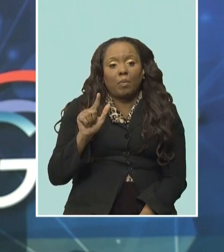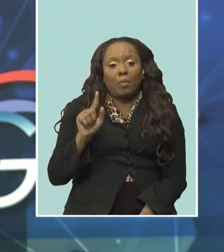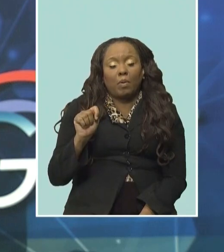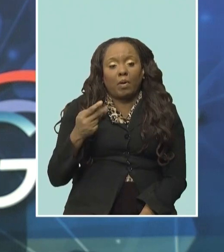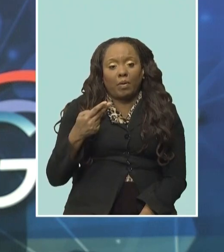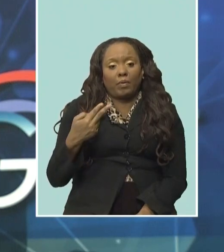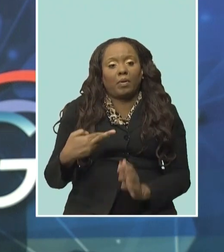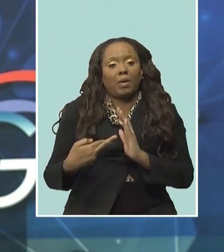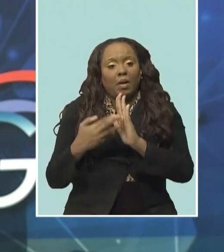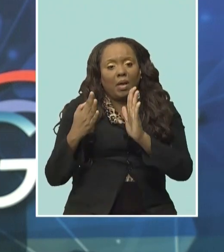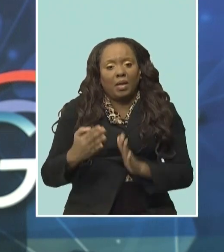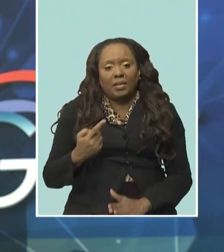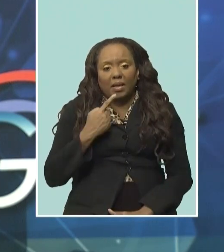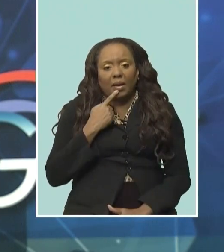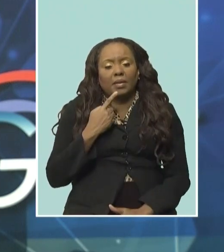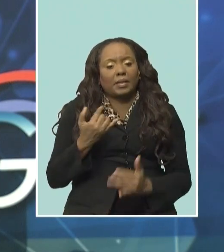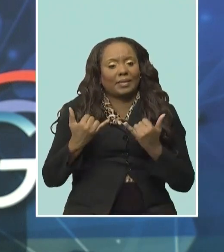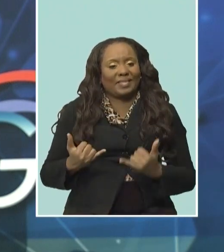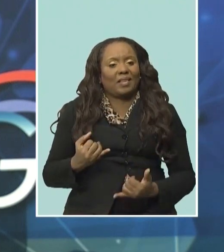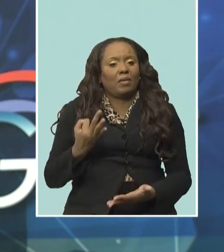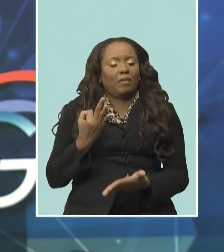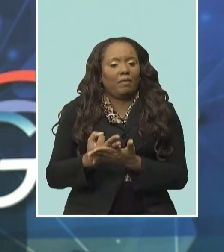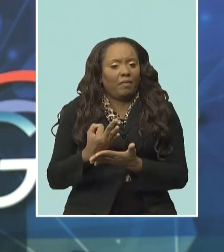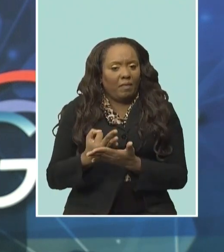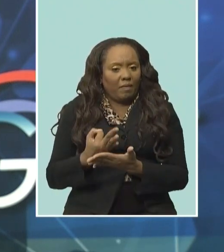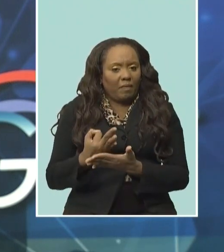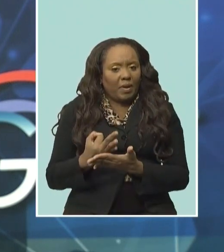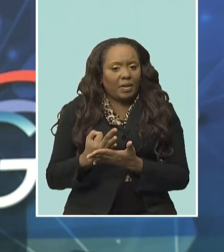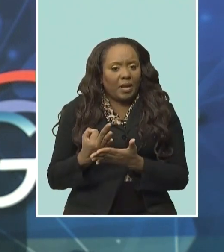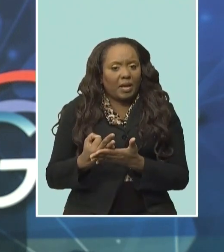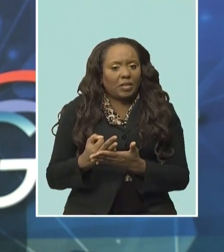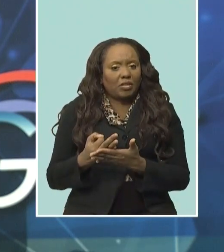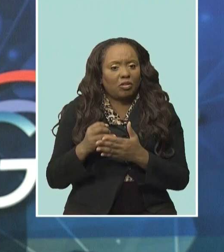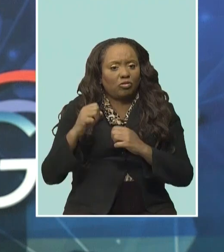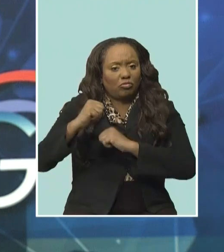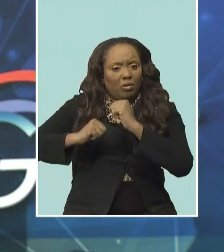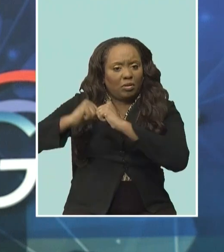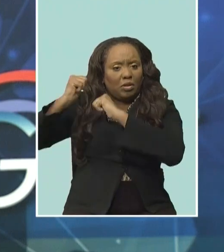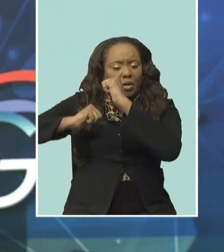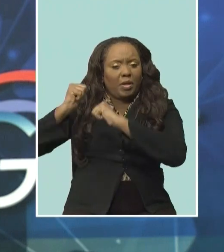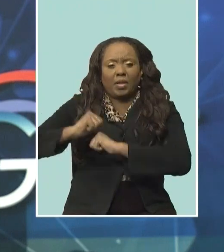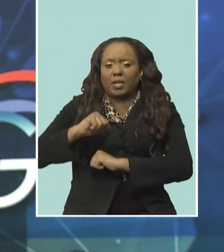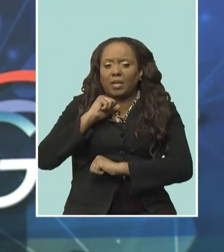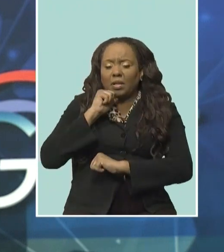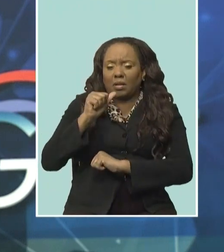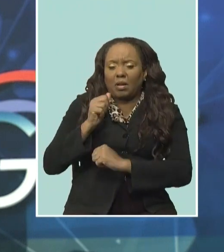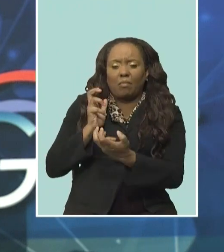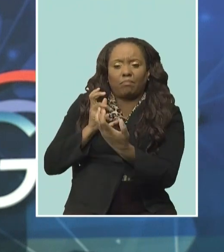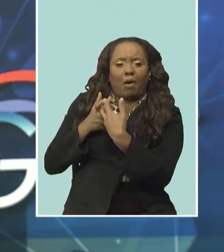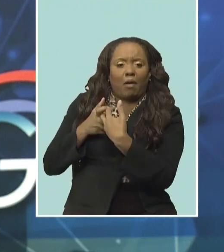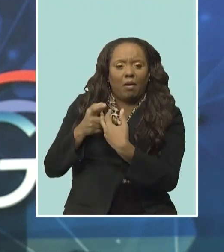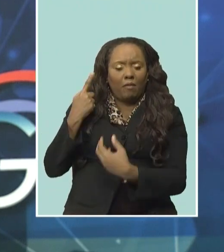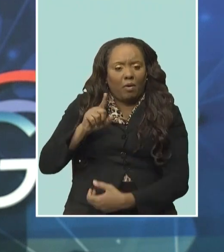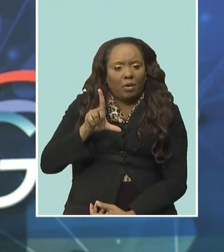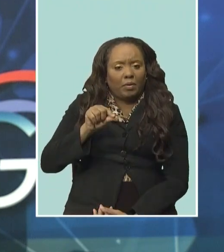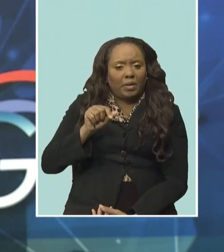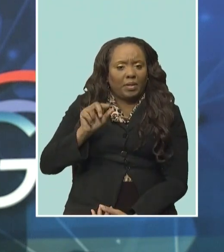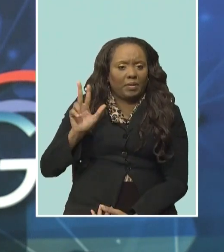current financial model is not fit for 2023. She adds the world is in crisis and crying for